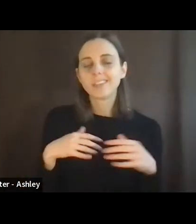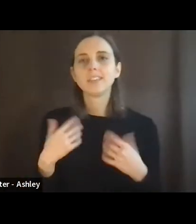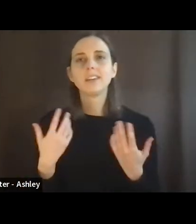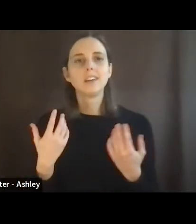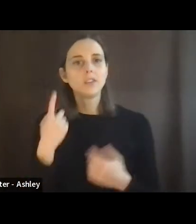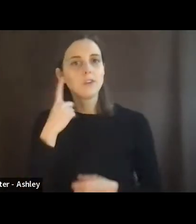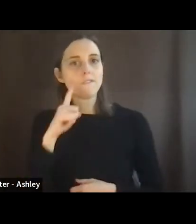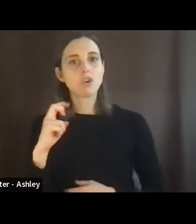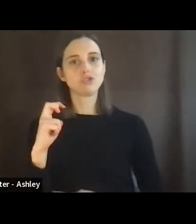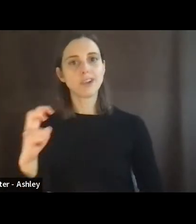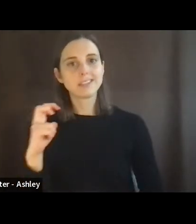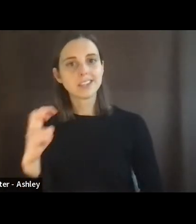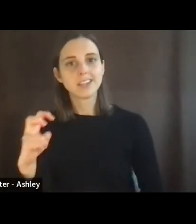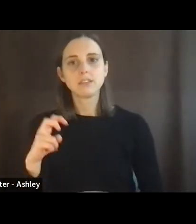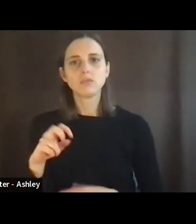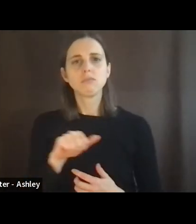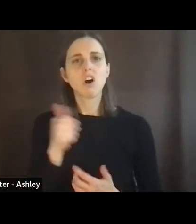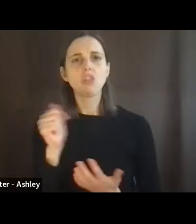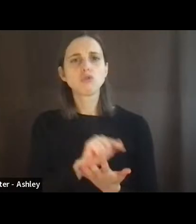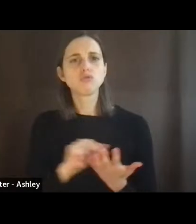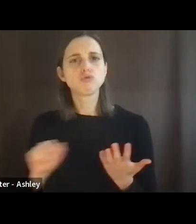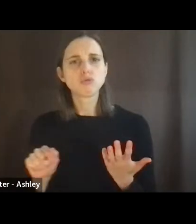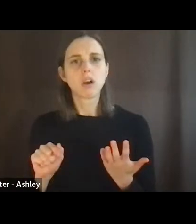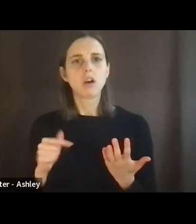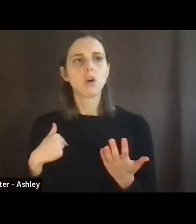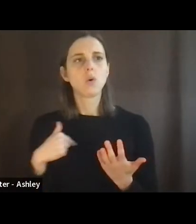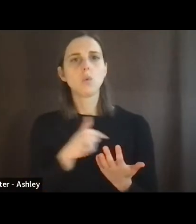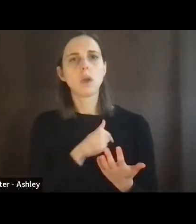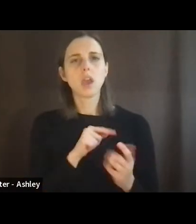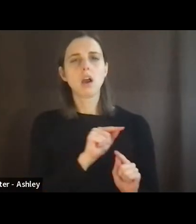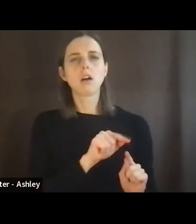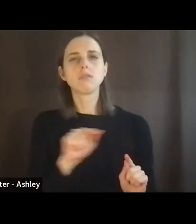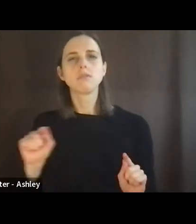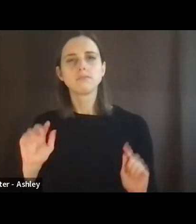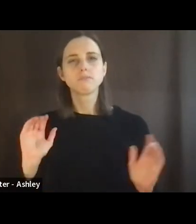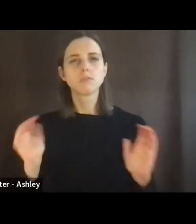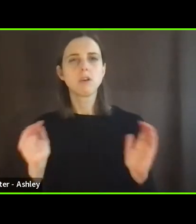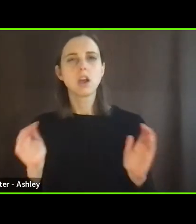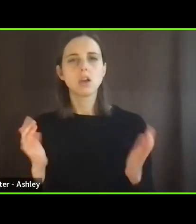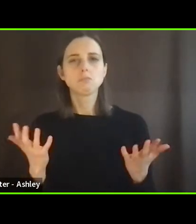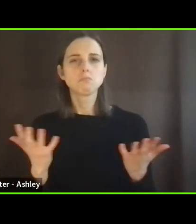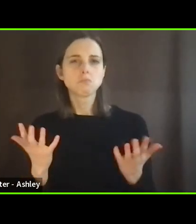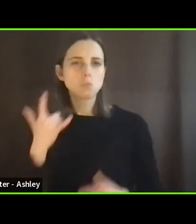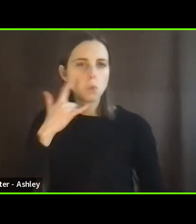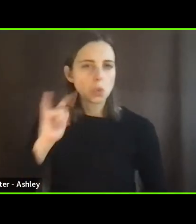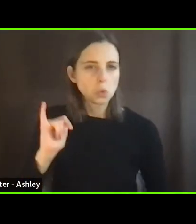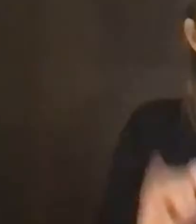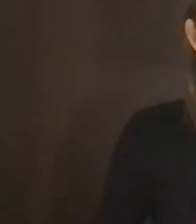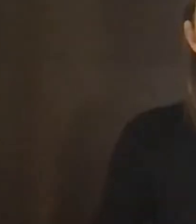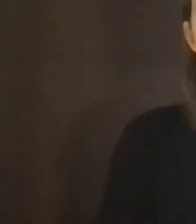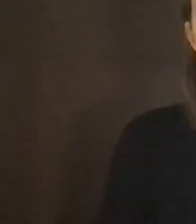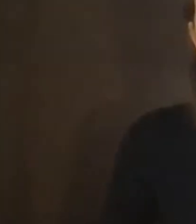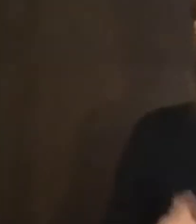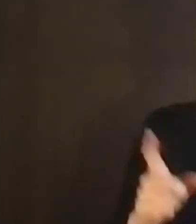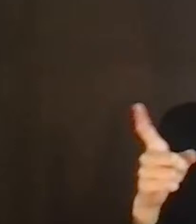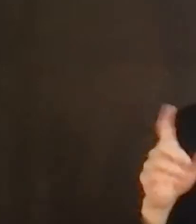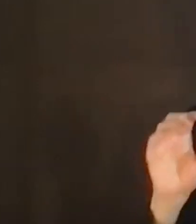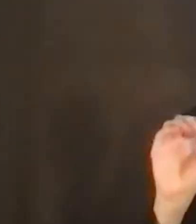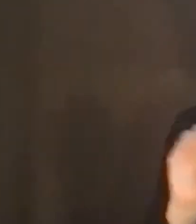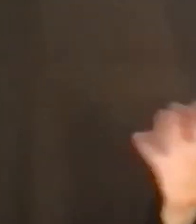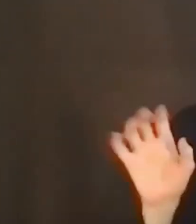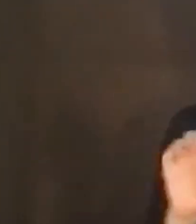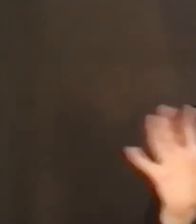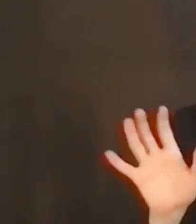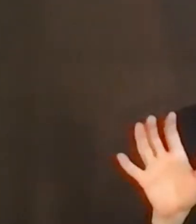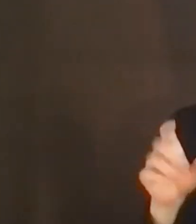as a comparison. And I think, Ryan, I think to clarify Martha's point, it's the same no